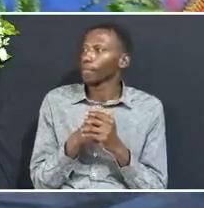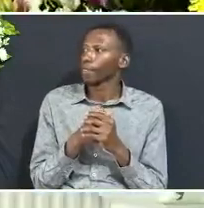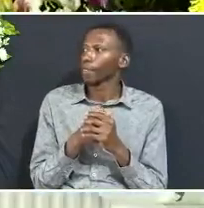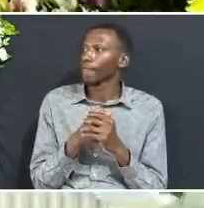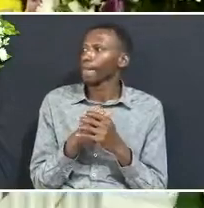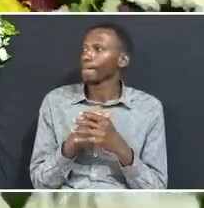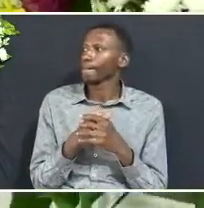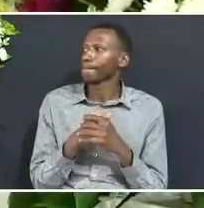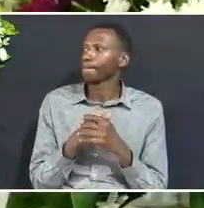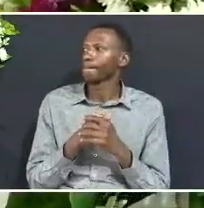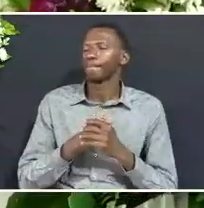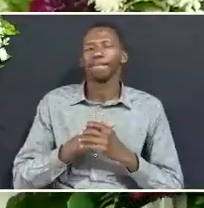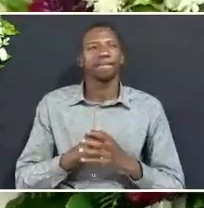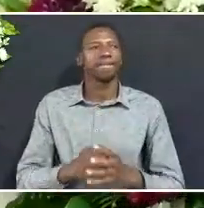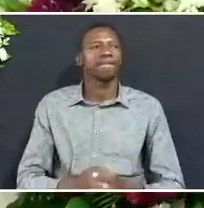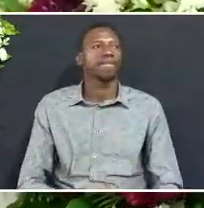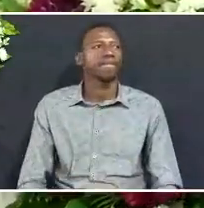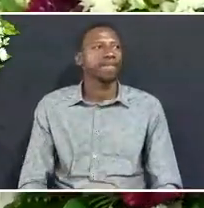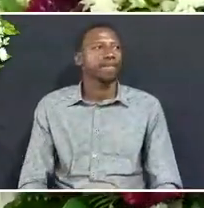physical?